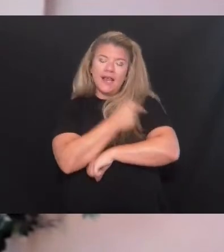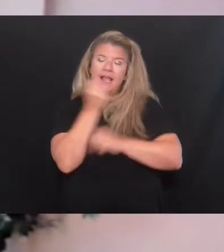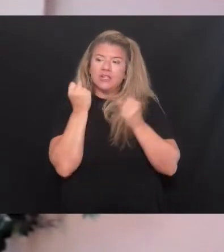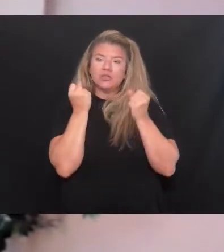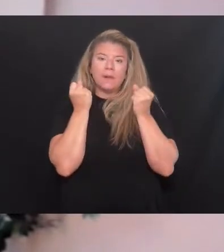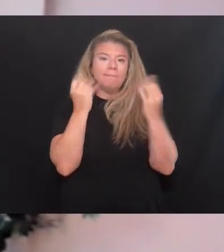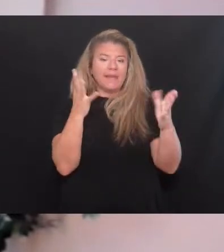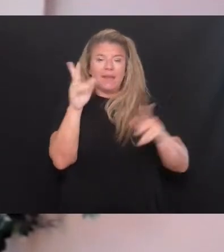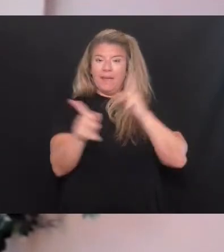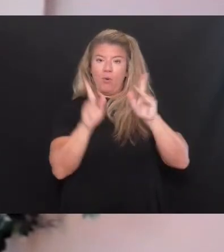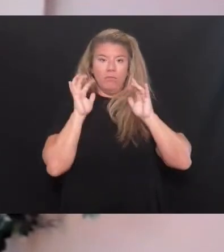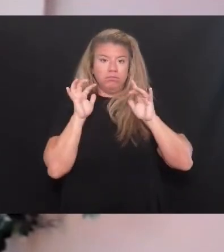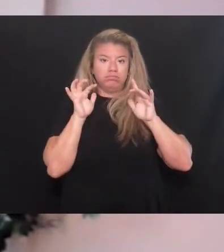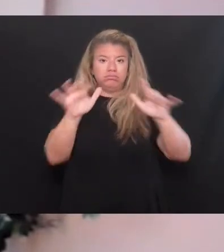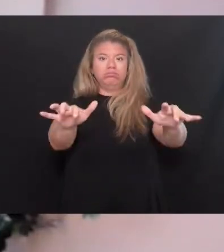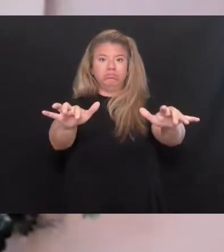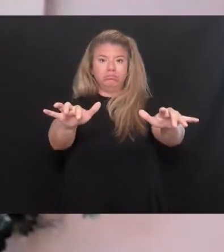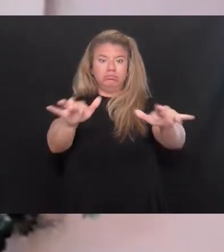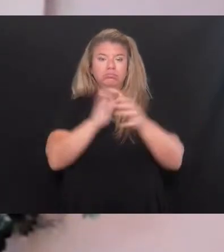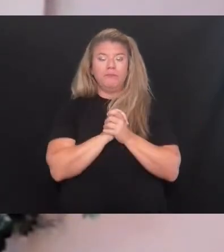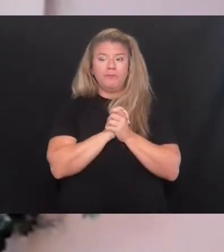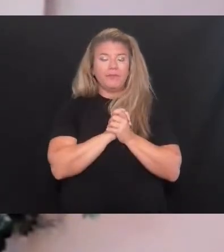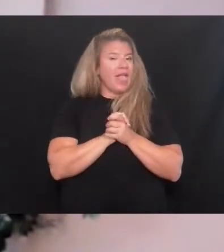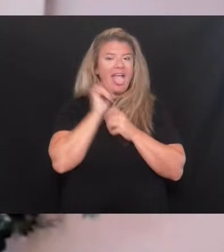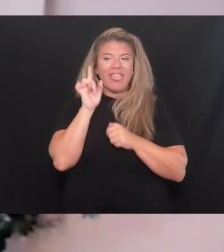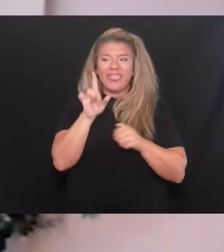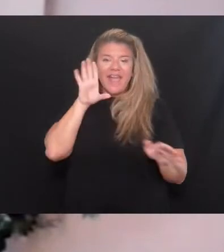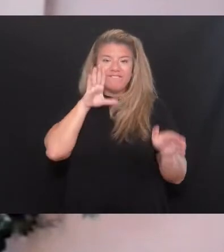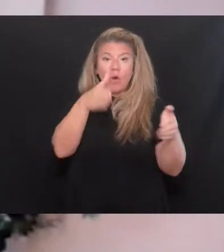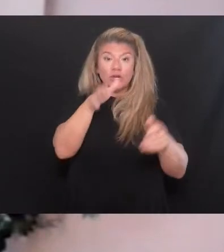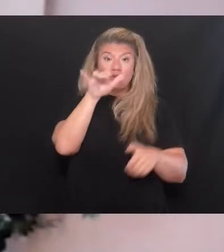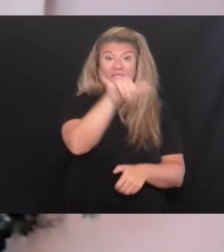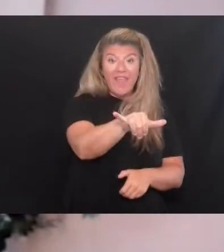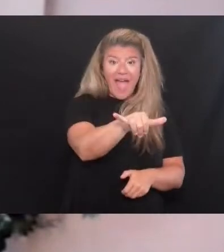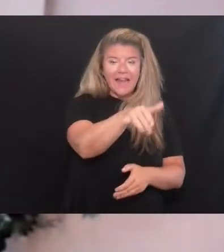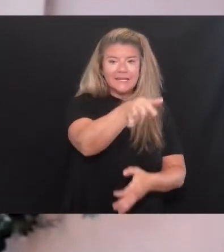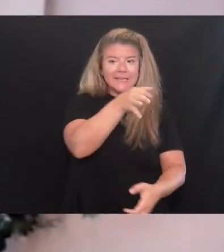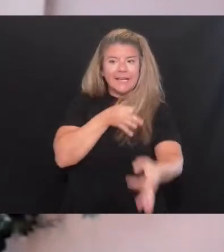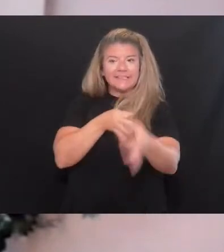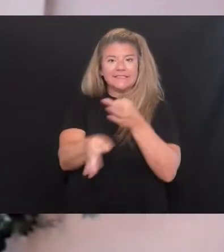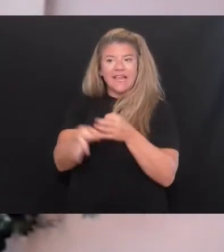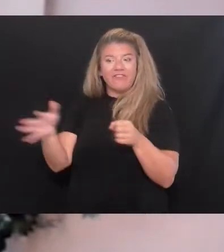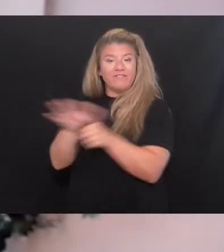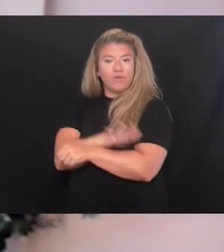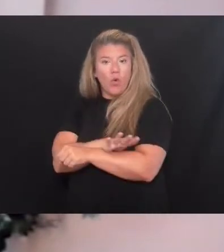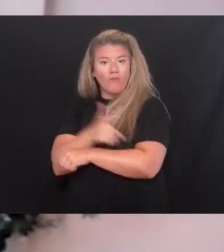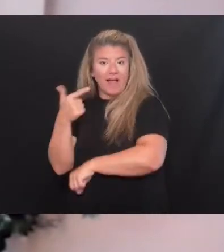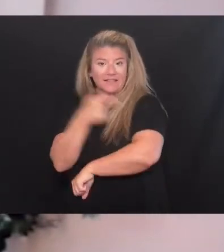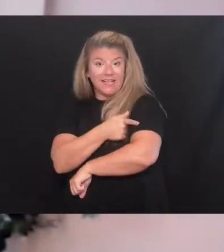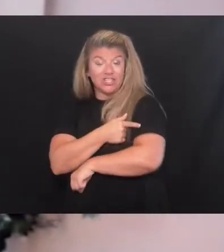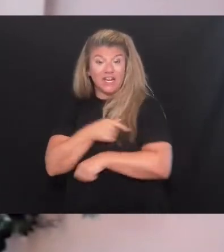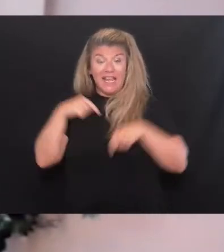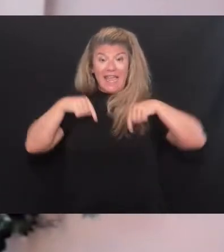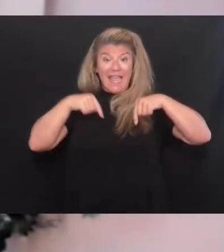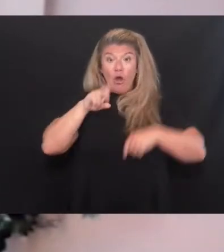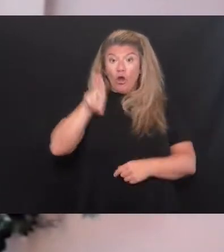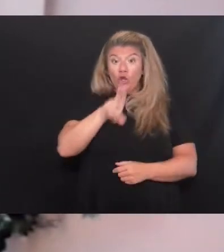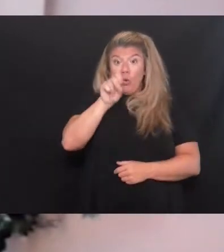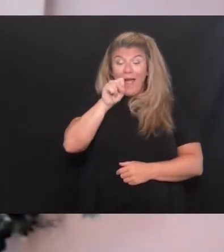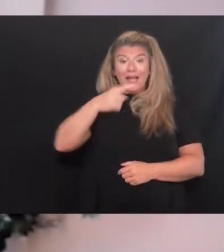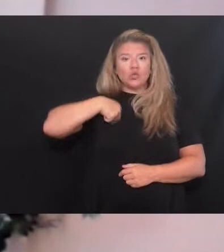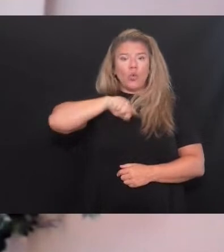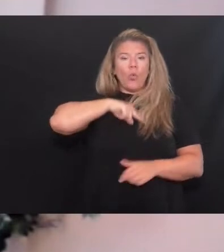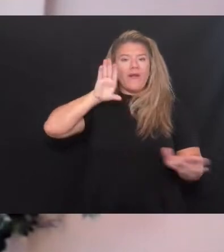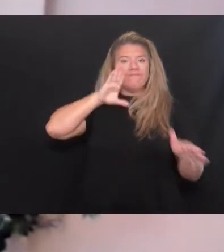they could, and didn't so focus on full vaccination, which is what we've done in the US, and in many ways